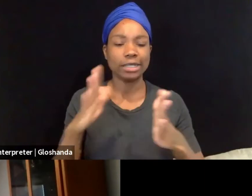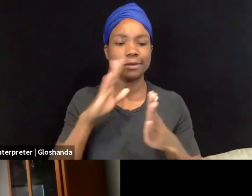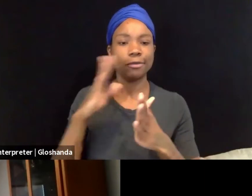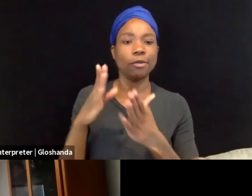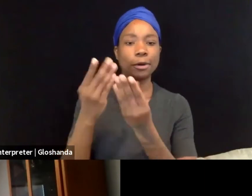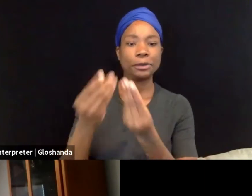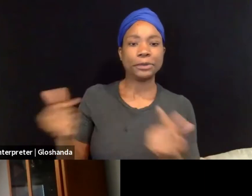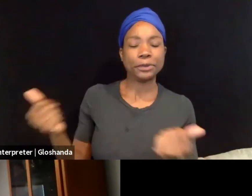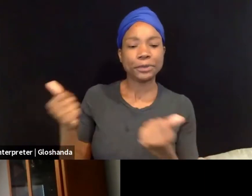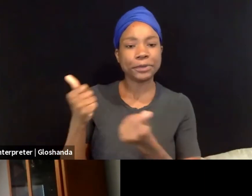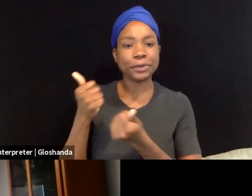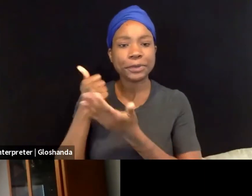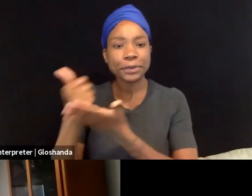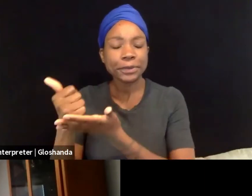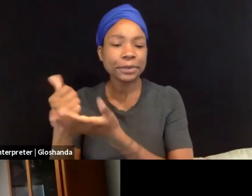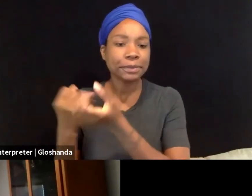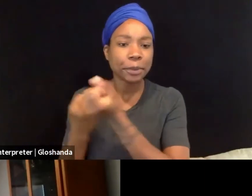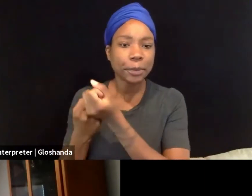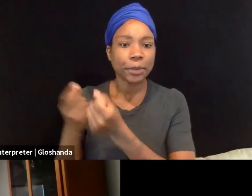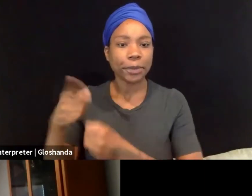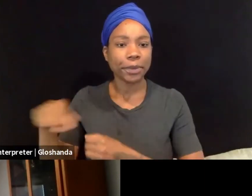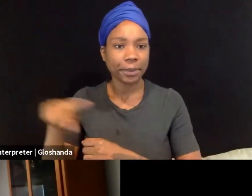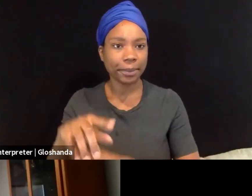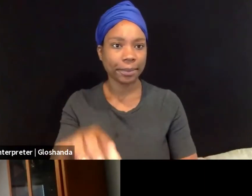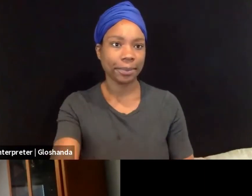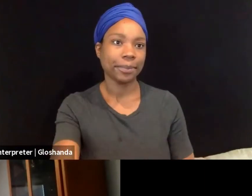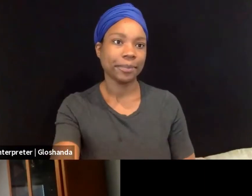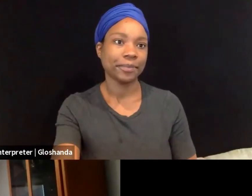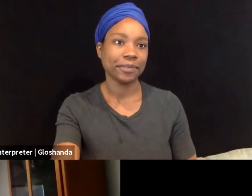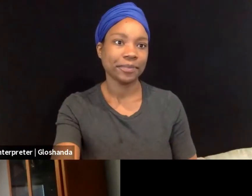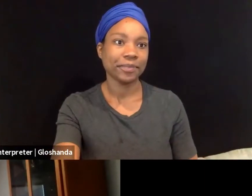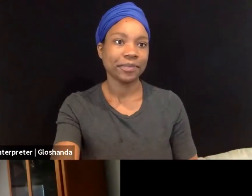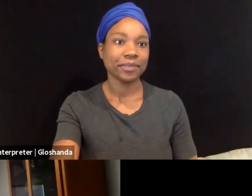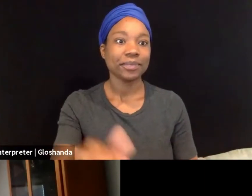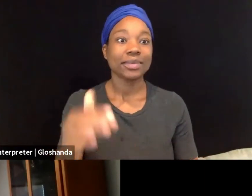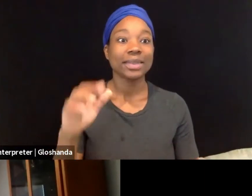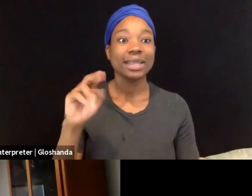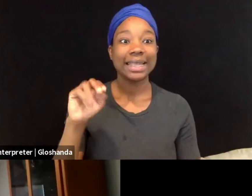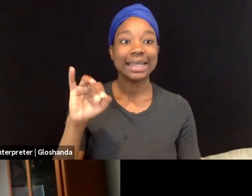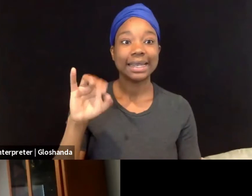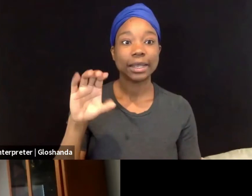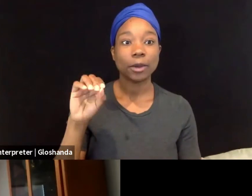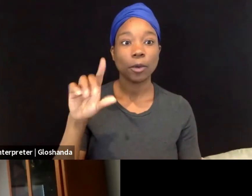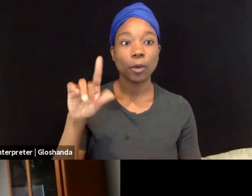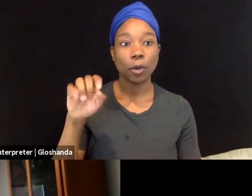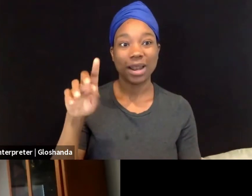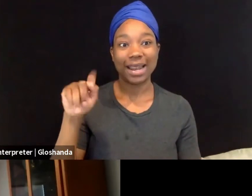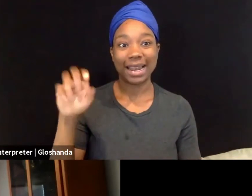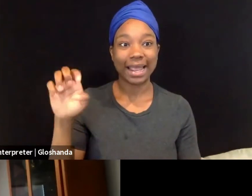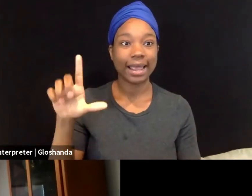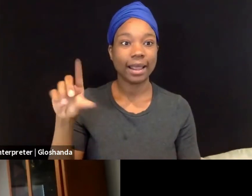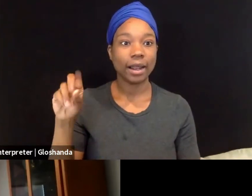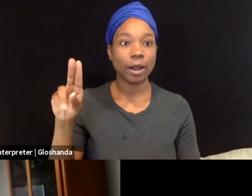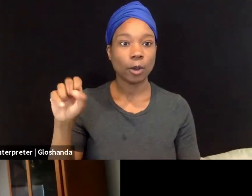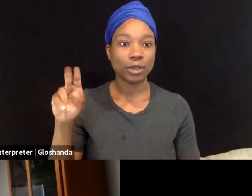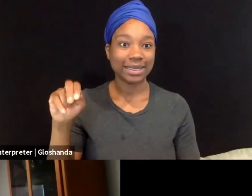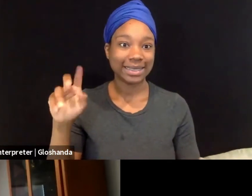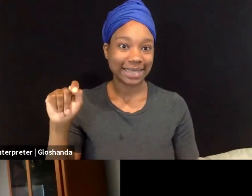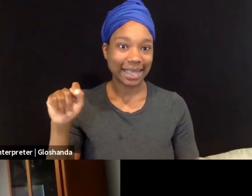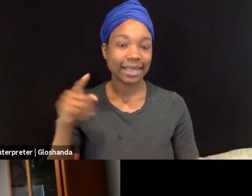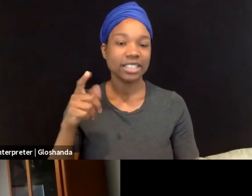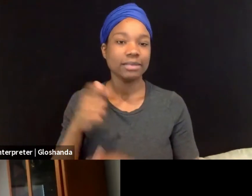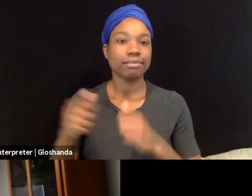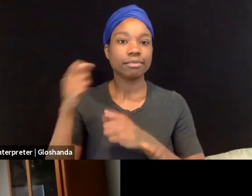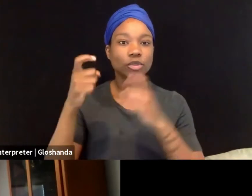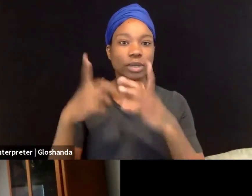Nicolette Louisant, who is the Executive Director of Healthcare Ready, where she works to meet the most pressing patient needs before,